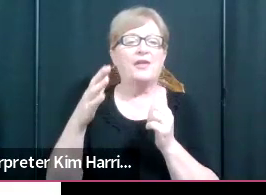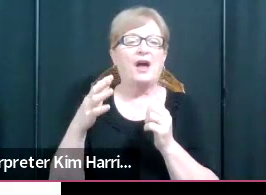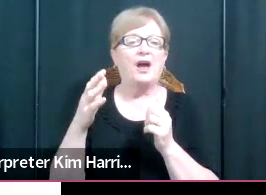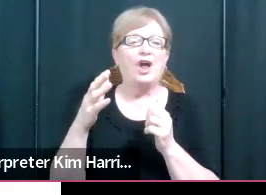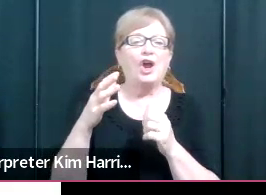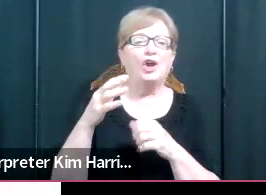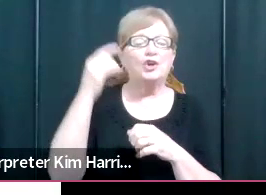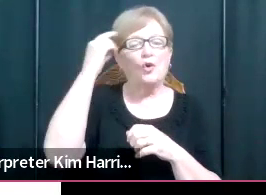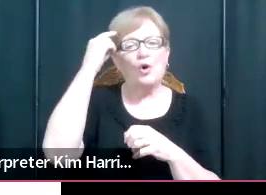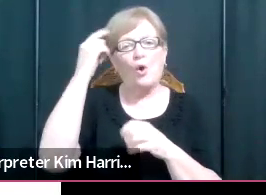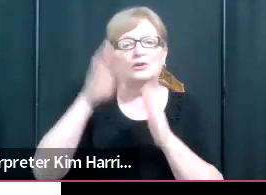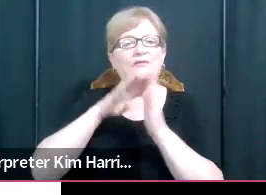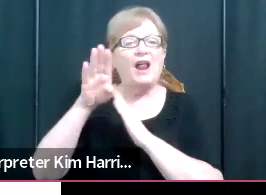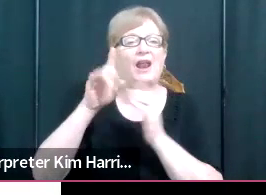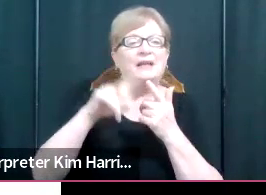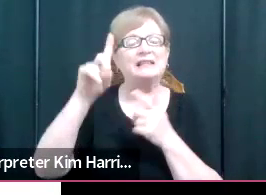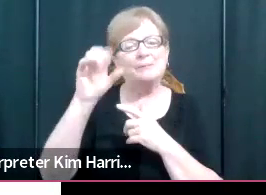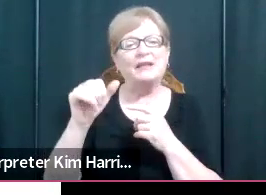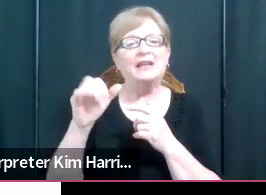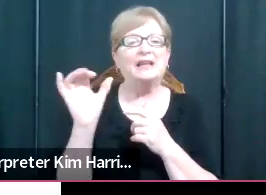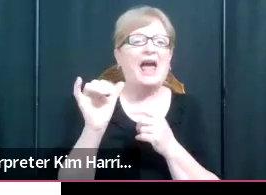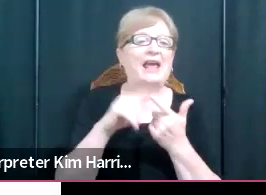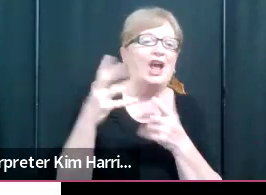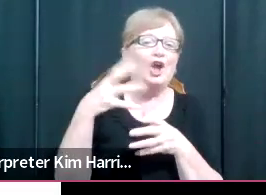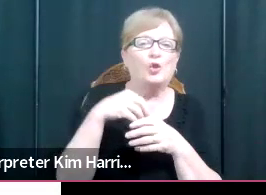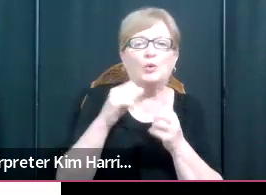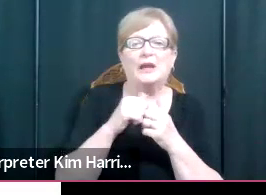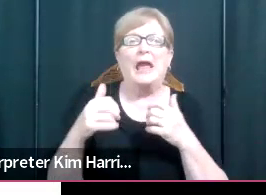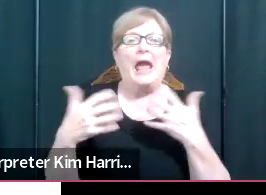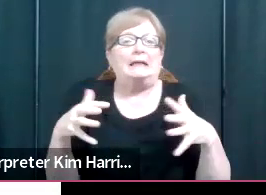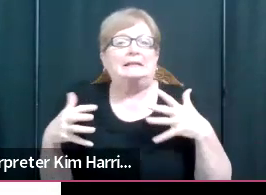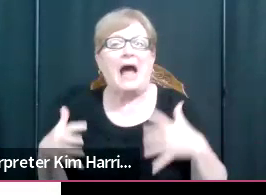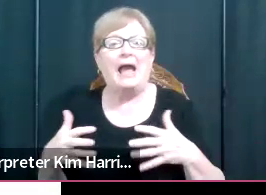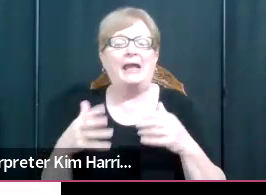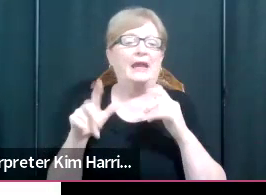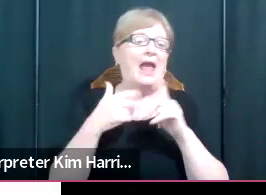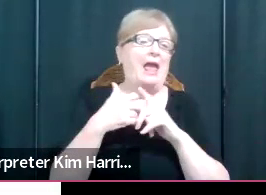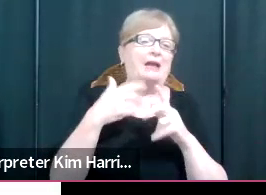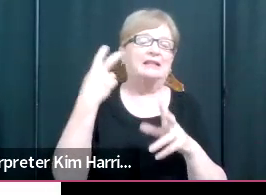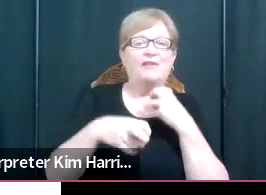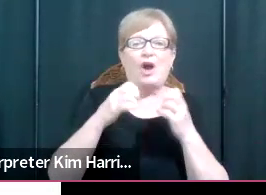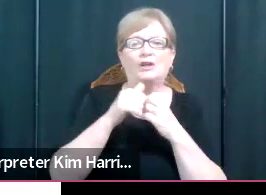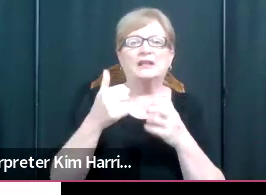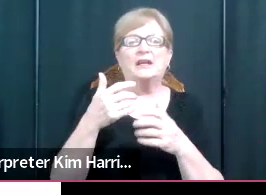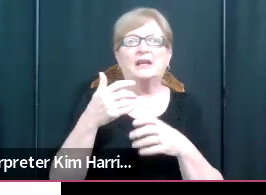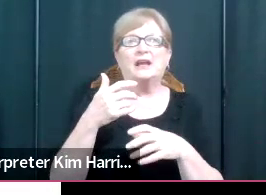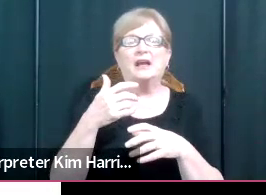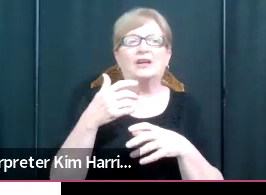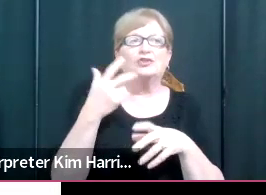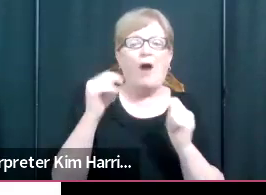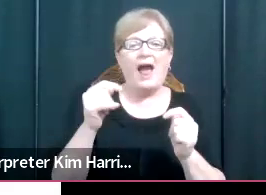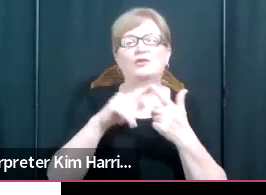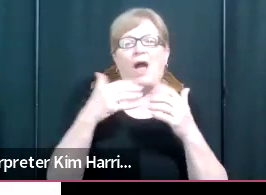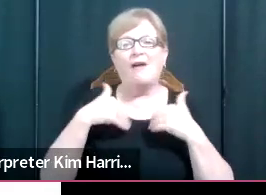neurodevelopmental disabilities. So it can include having anxiety, just having a difficulty in relaxing,